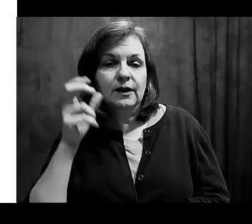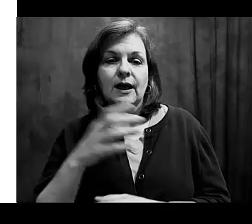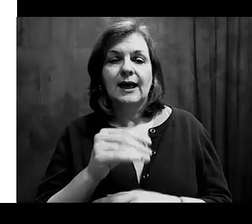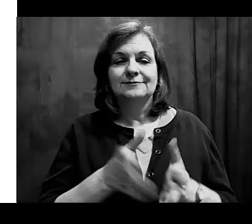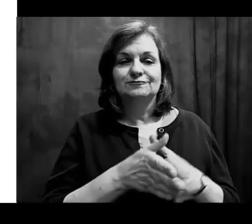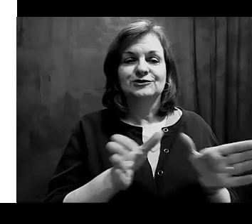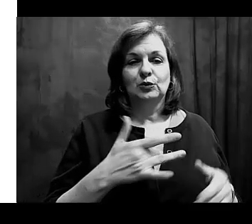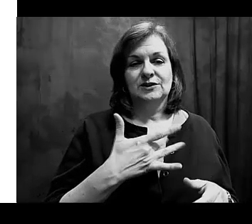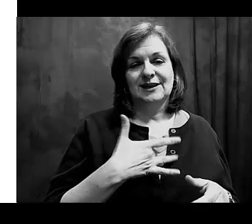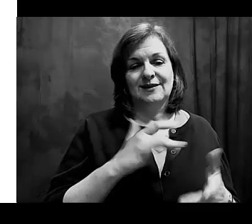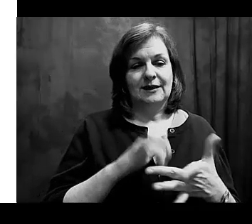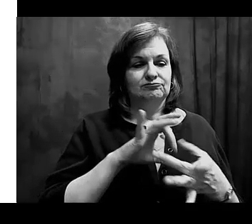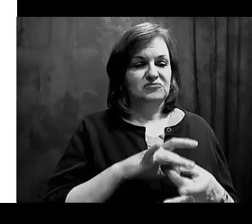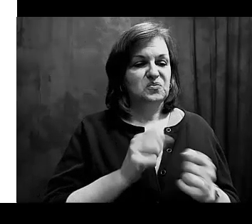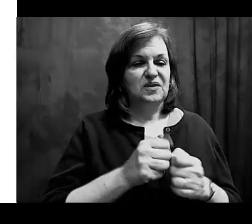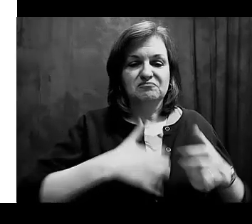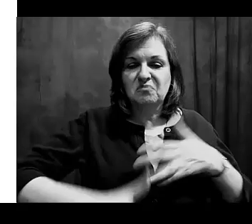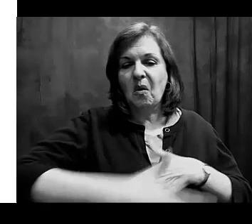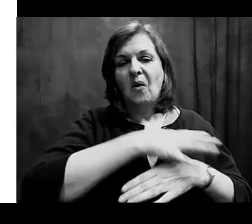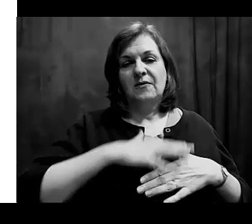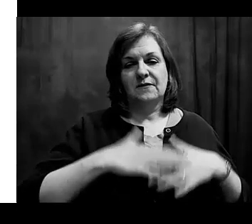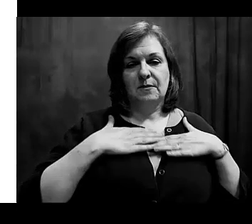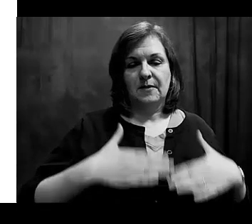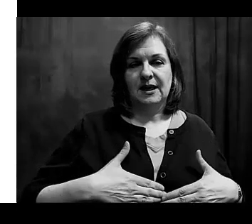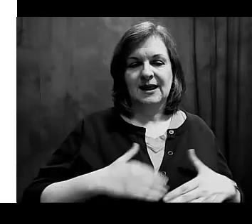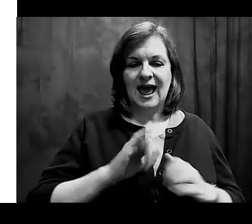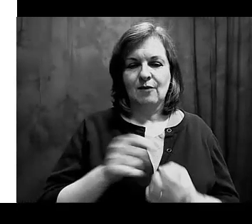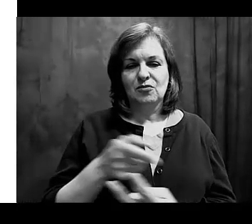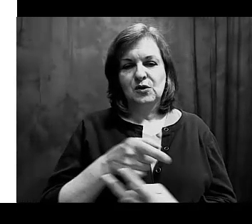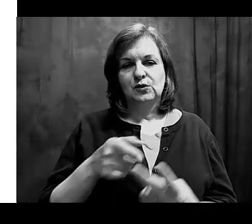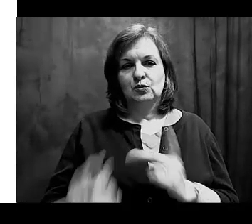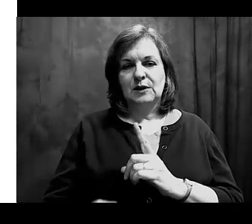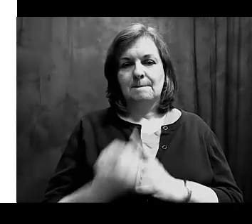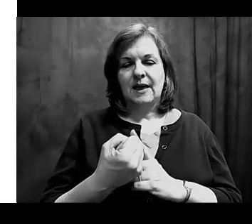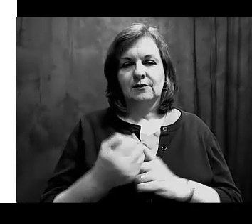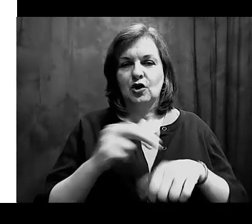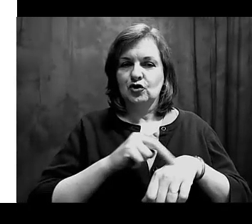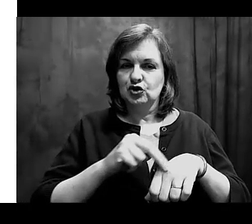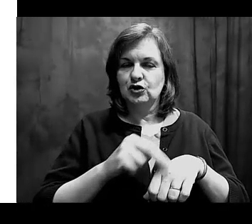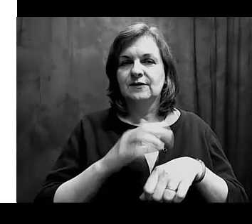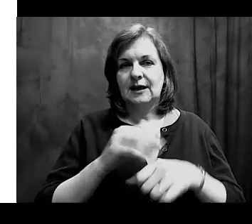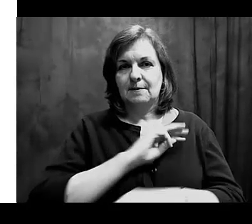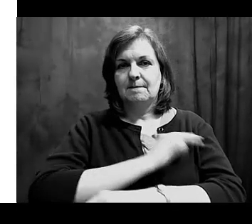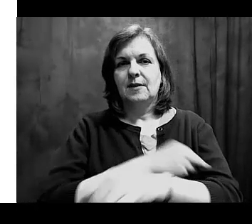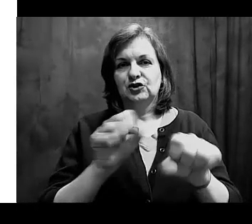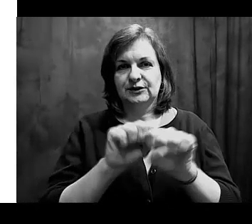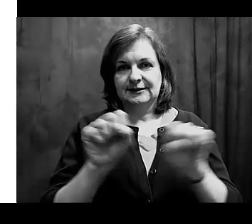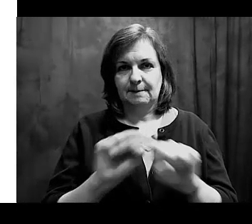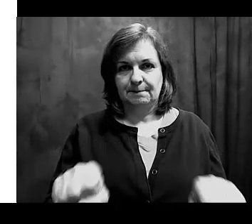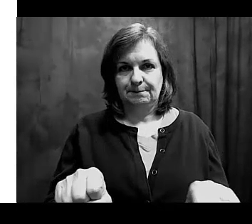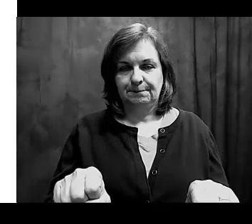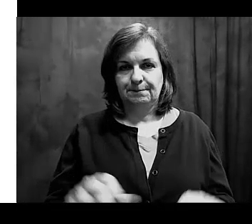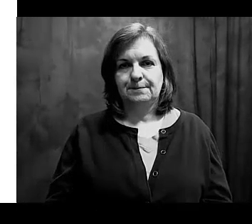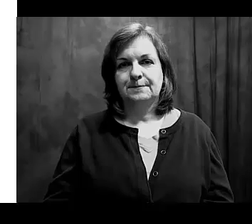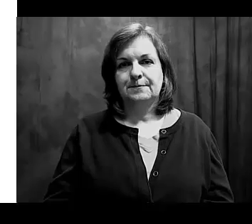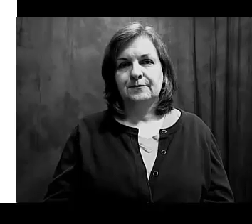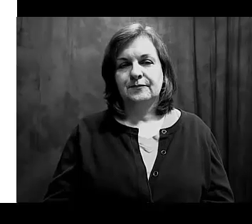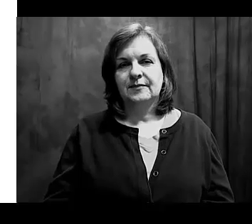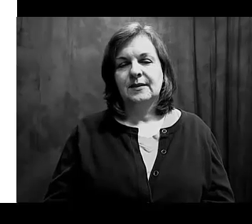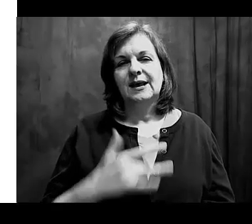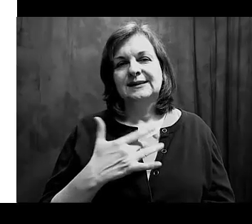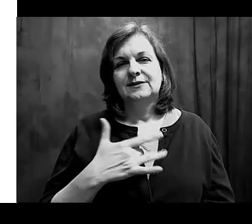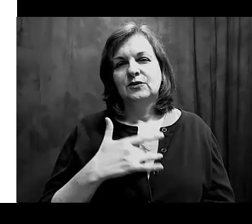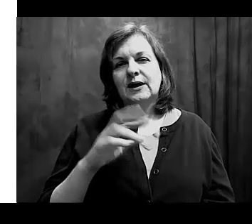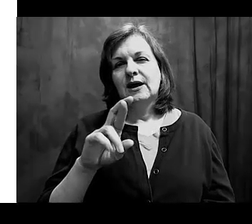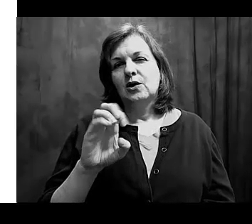organs and general senses that are associated with your entire body, actually impact those responses of